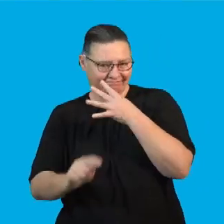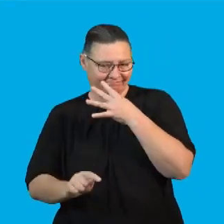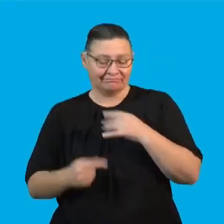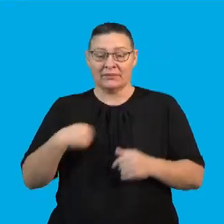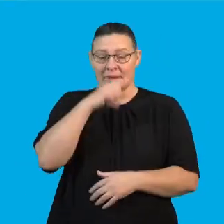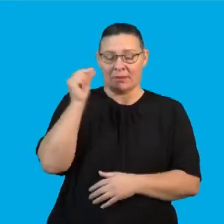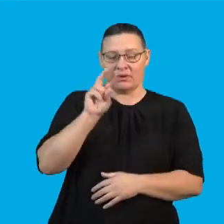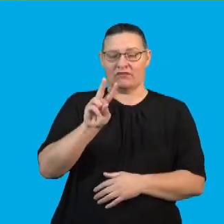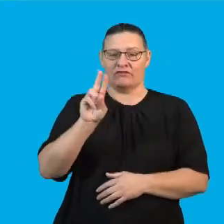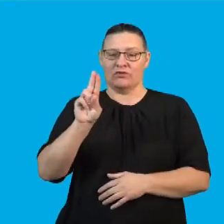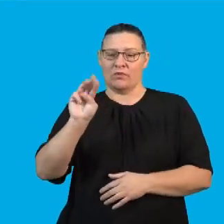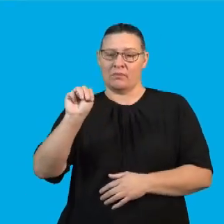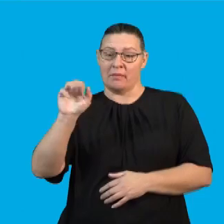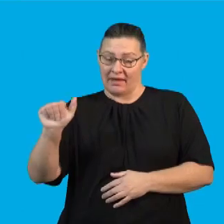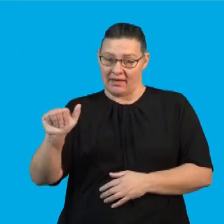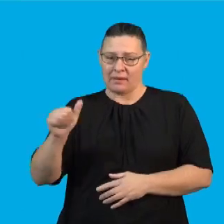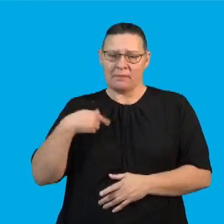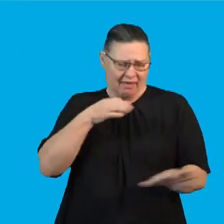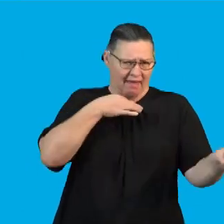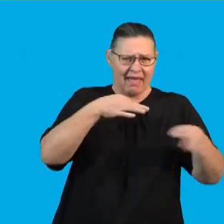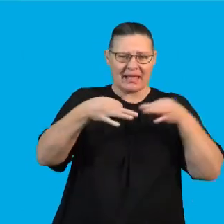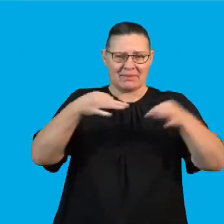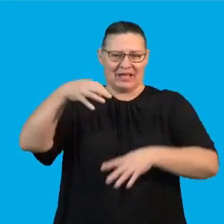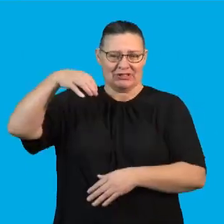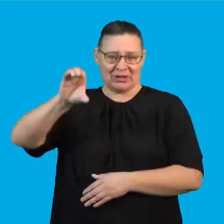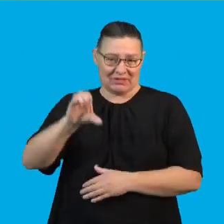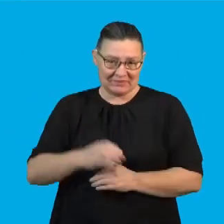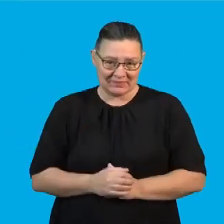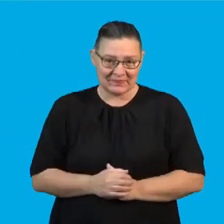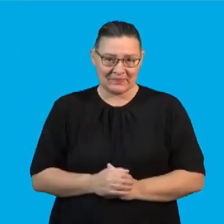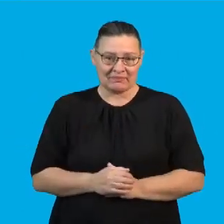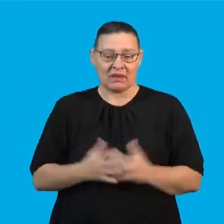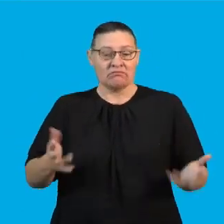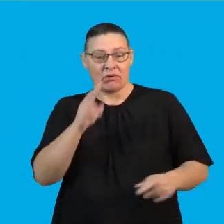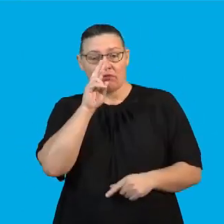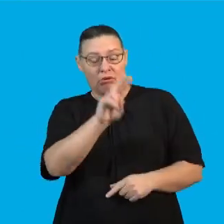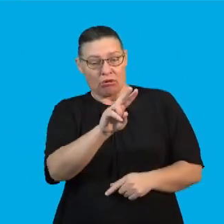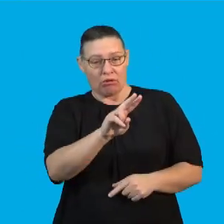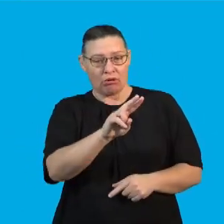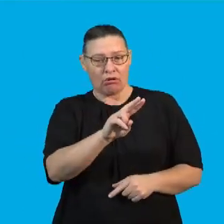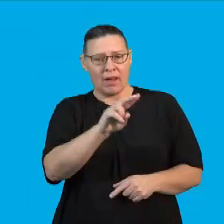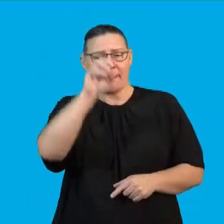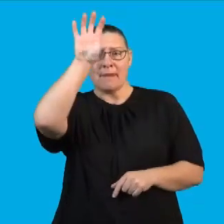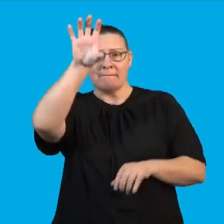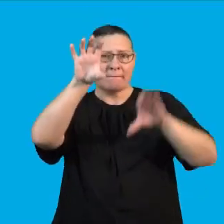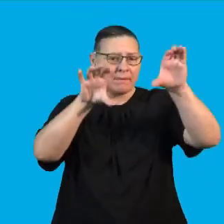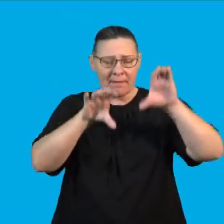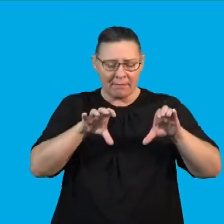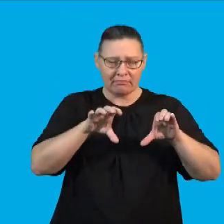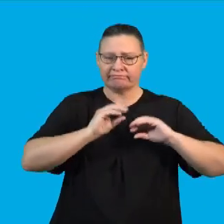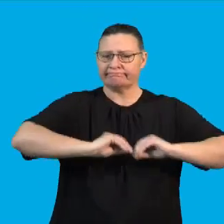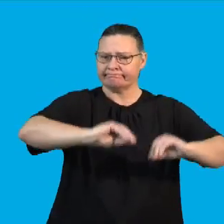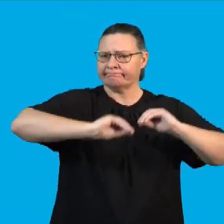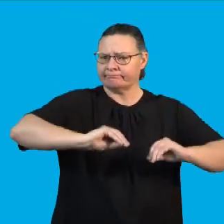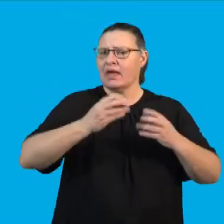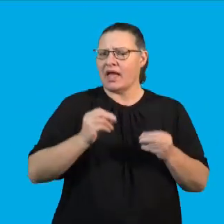Mrs. Vuma, and I'll be taking you through this chapter. If you look at the lesson map, you will see that we've